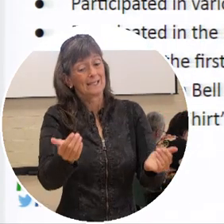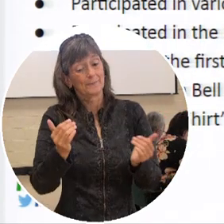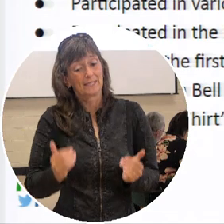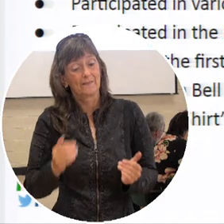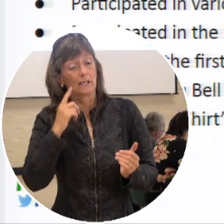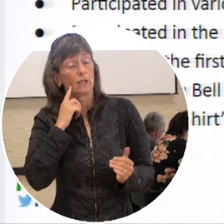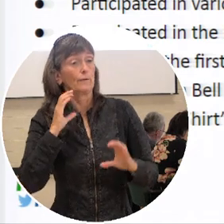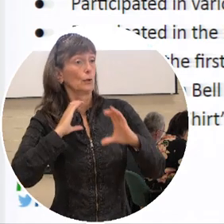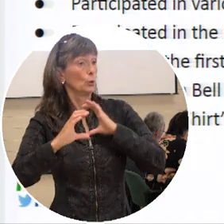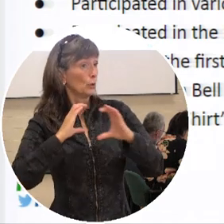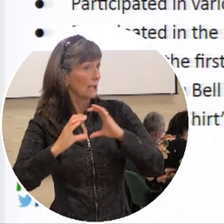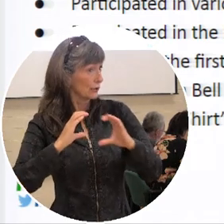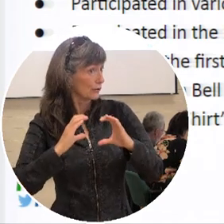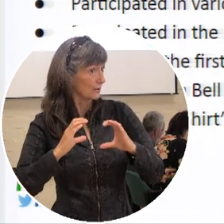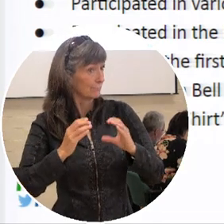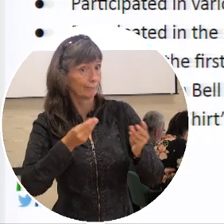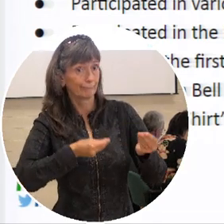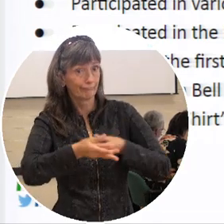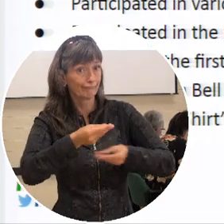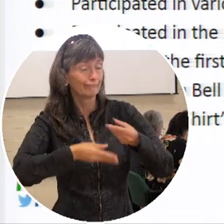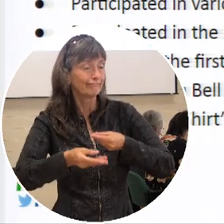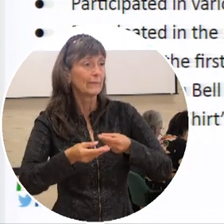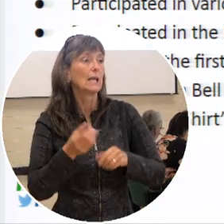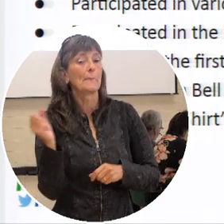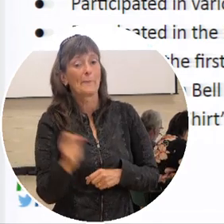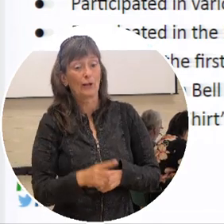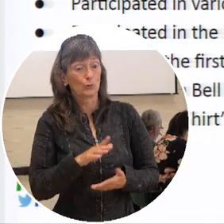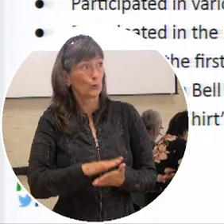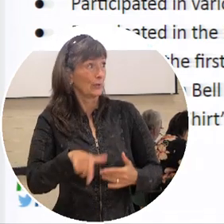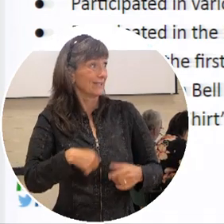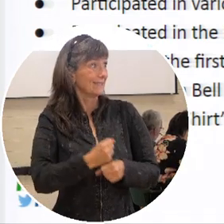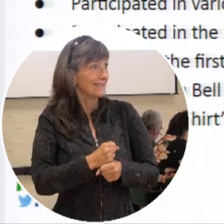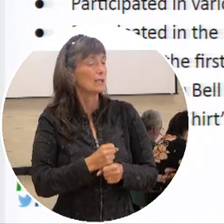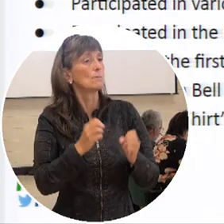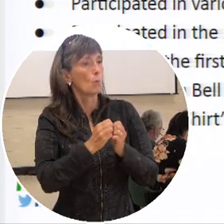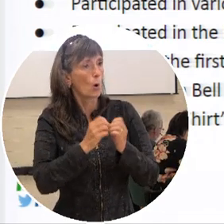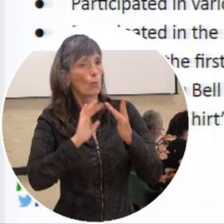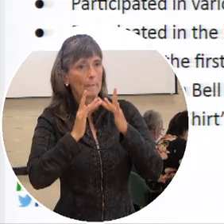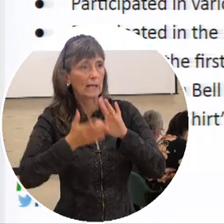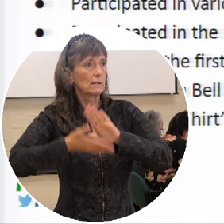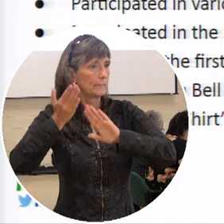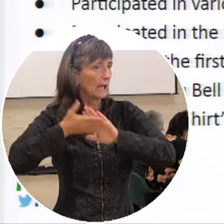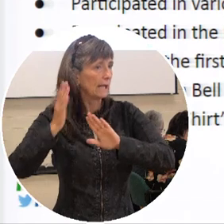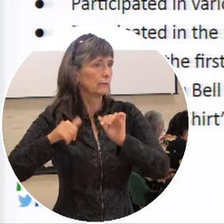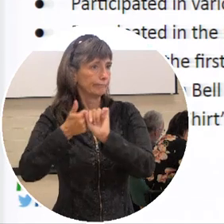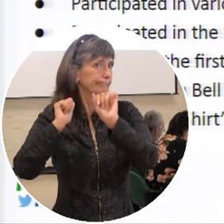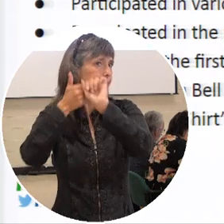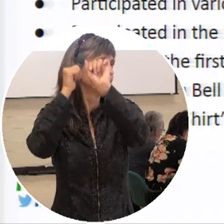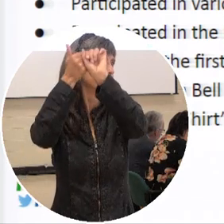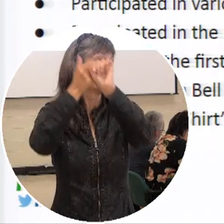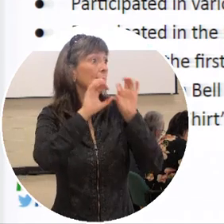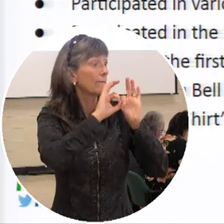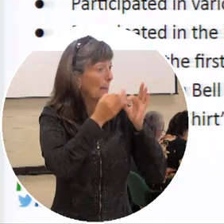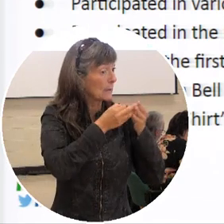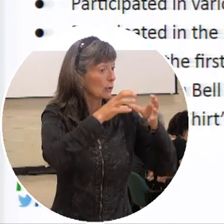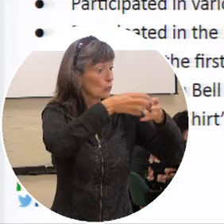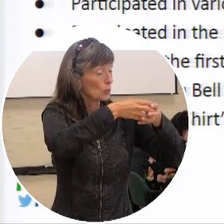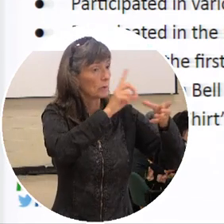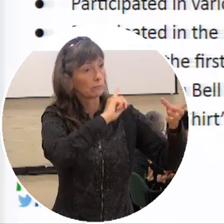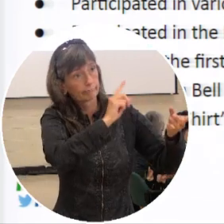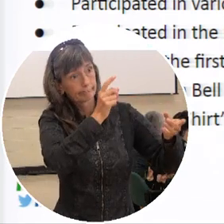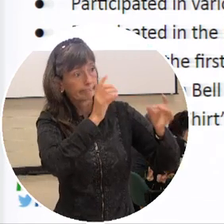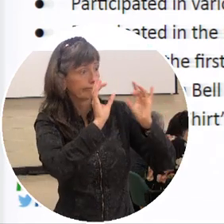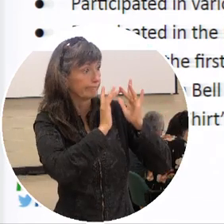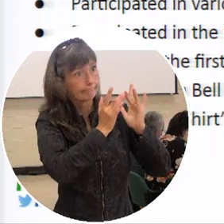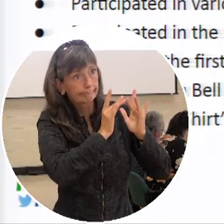stakeholders, a lot of back-to-school communications this year. Our web pages were updated. We have a hub for families on